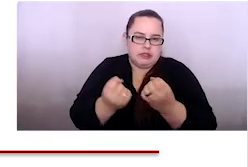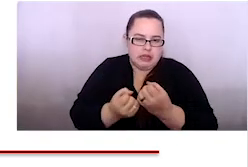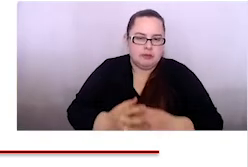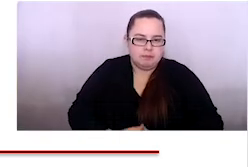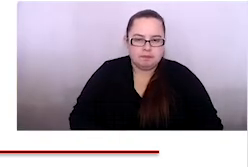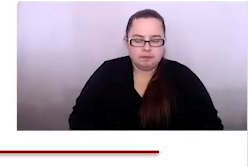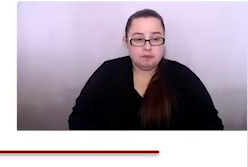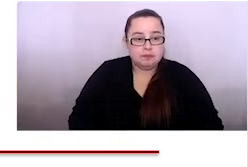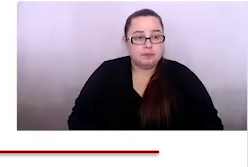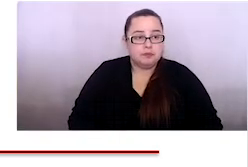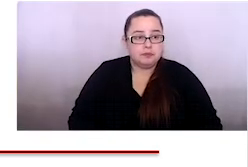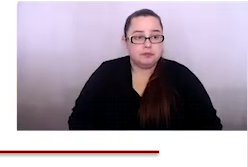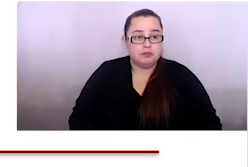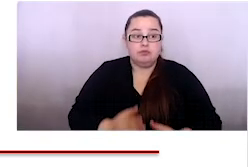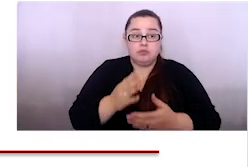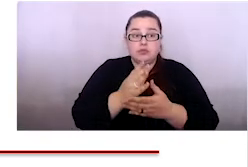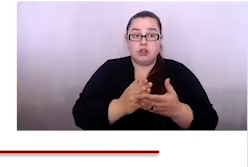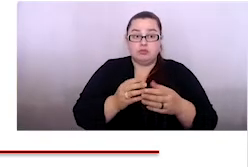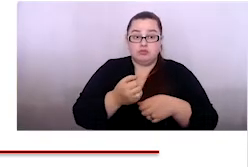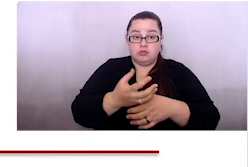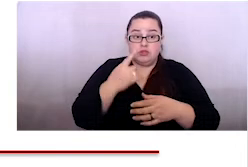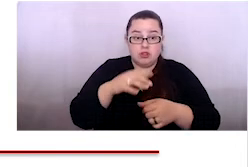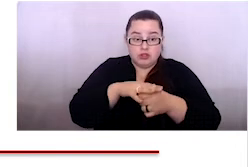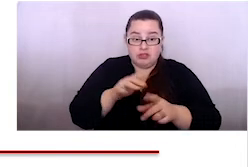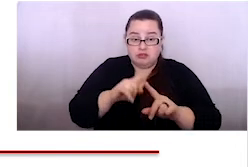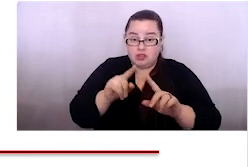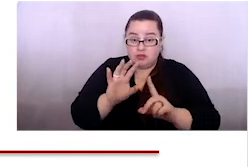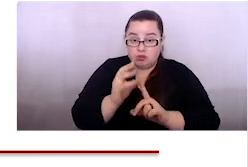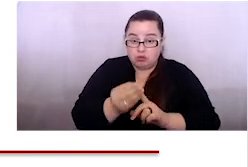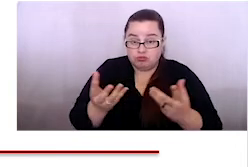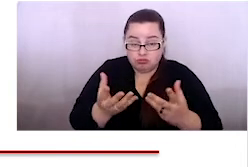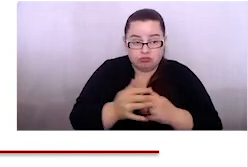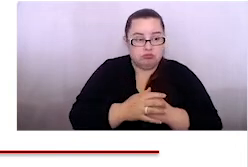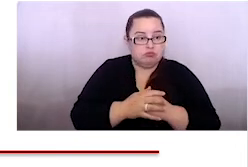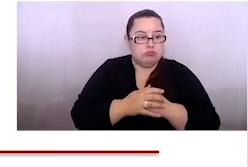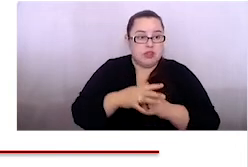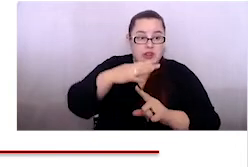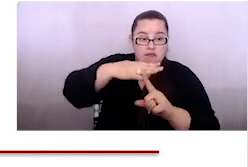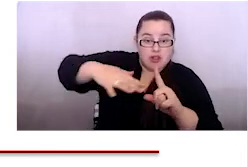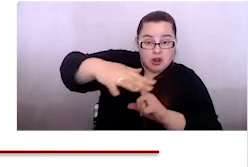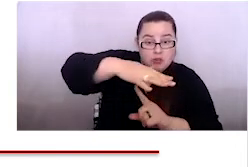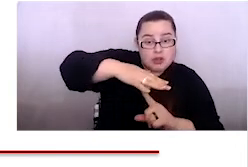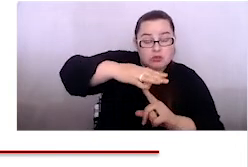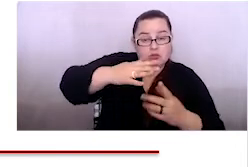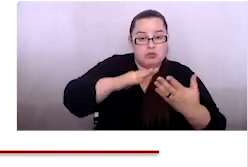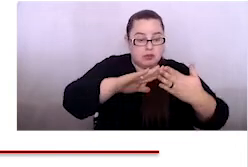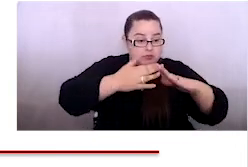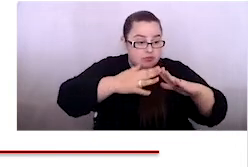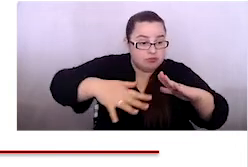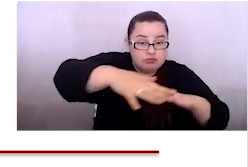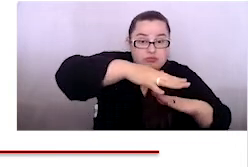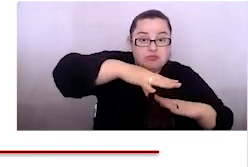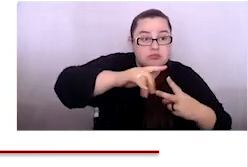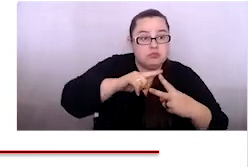And so some causes for stress within different cultures are environmental and neighborhood stress,